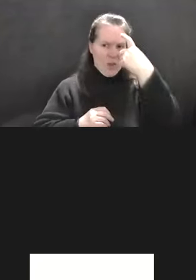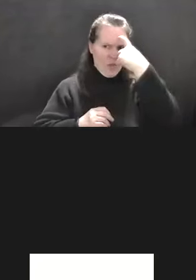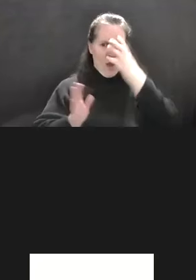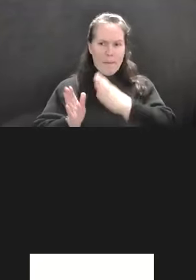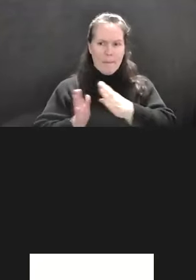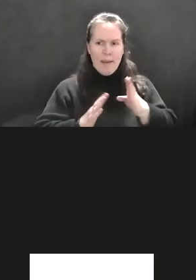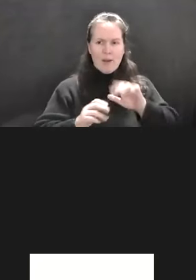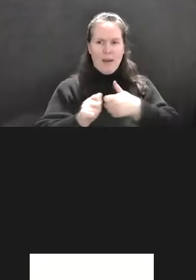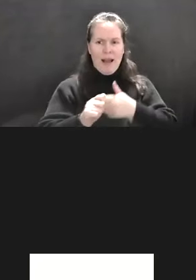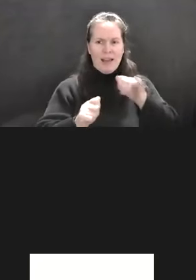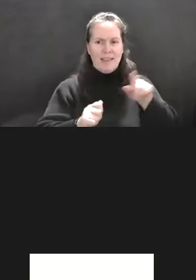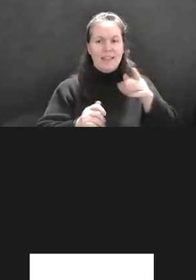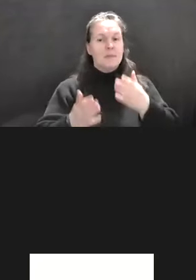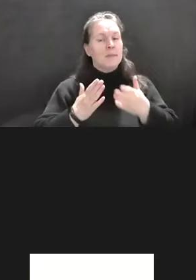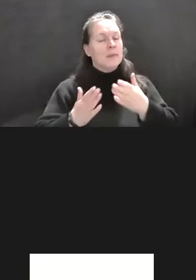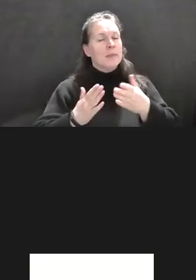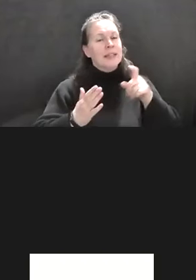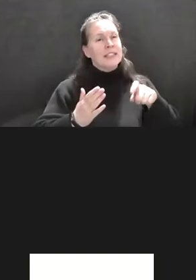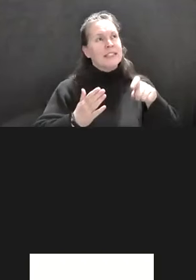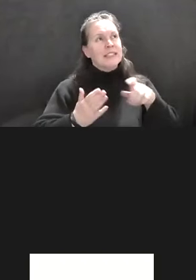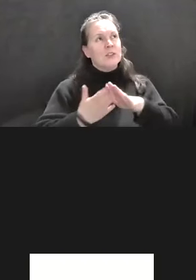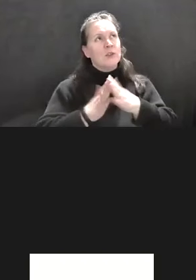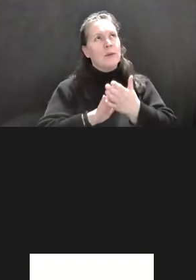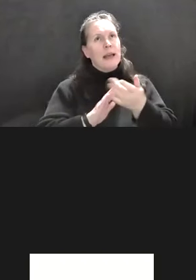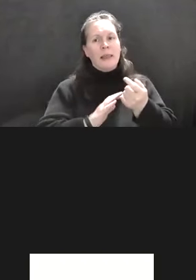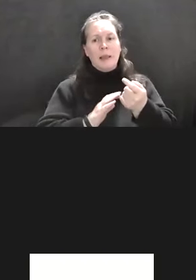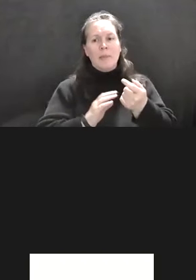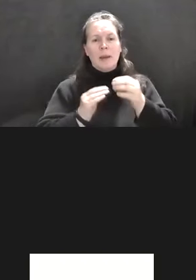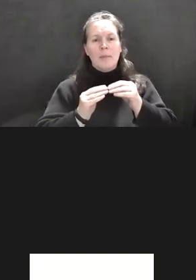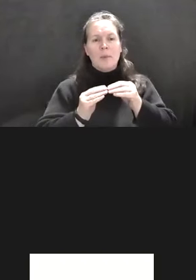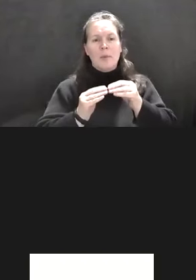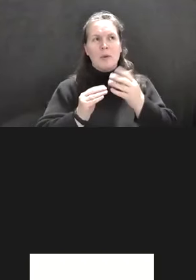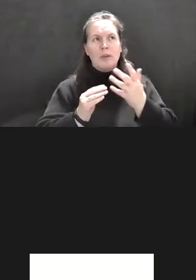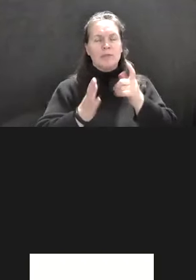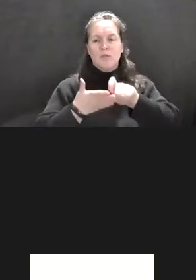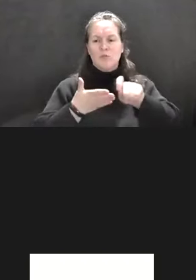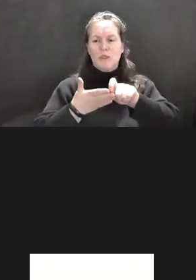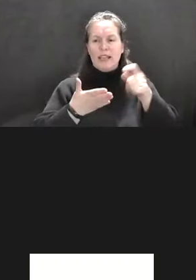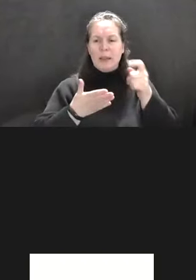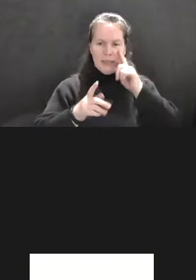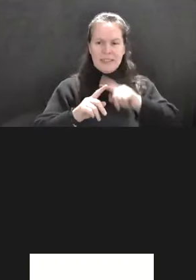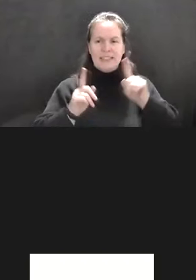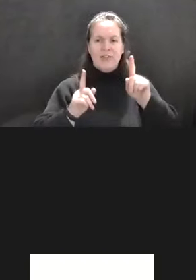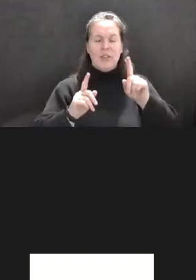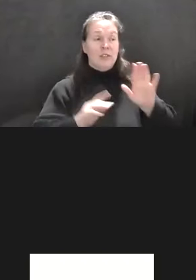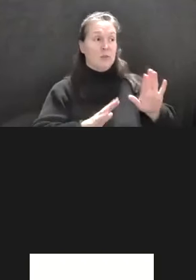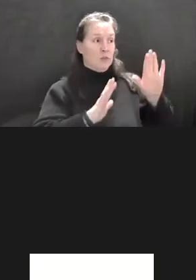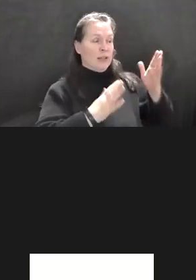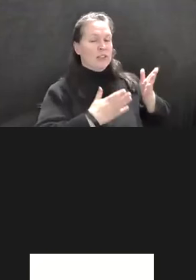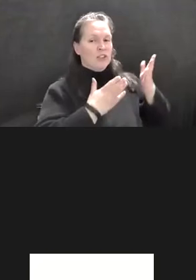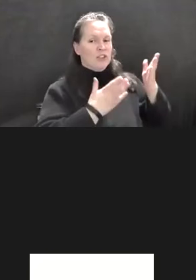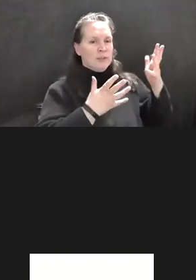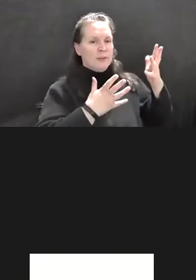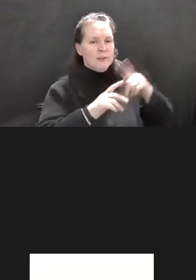this, and perhaps it needs to be, you know, a little written differently, and there was some great suggestion already,